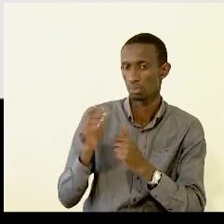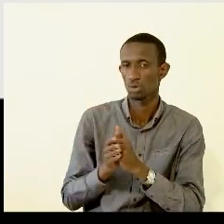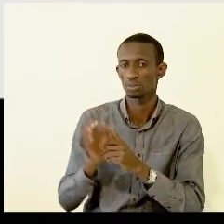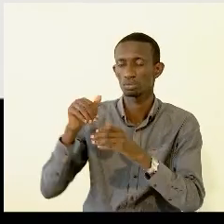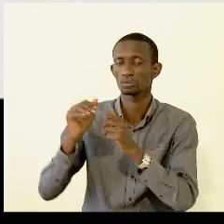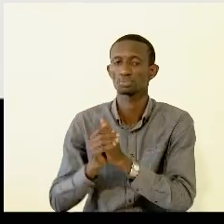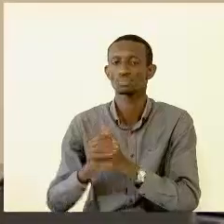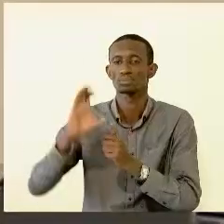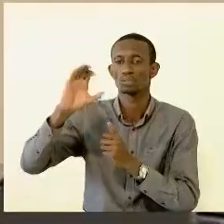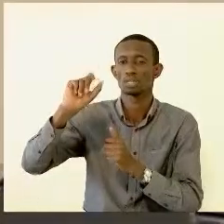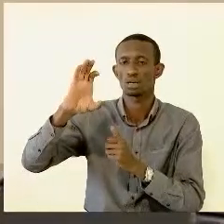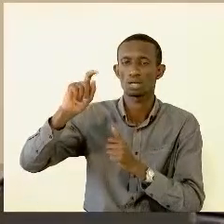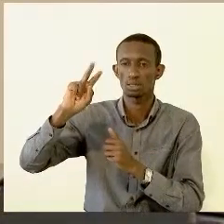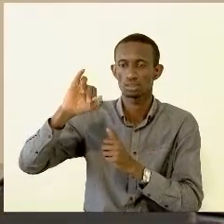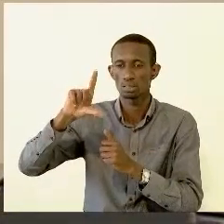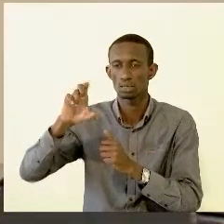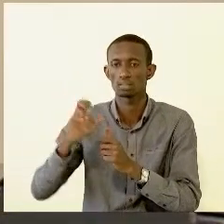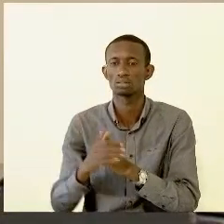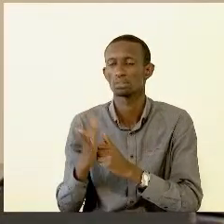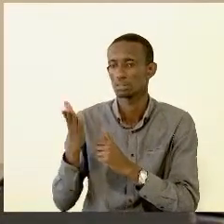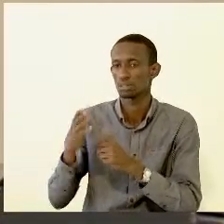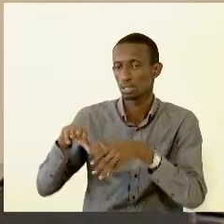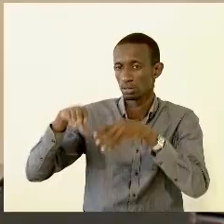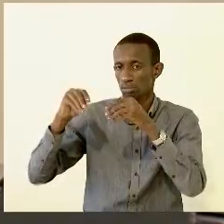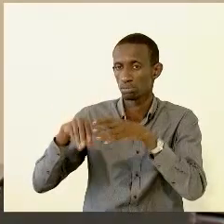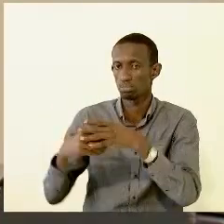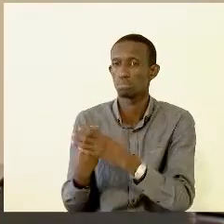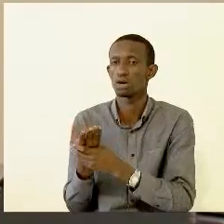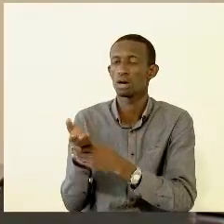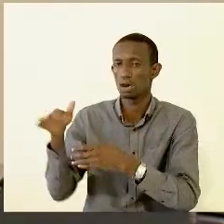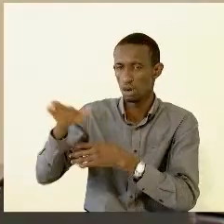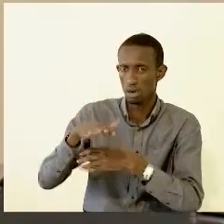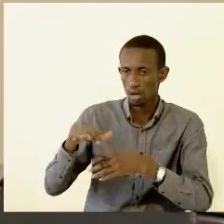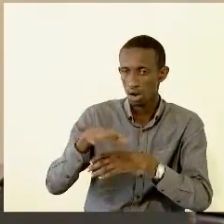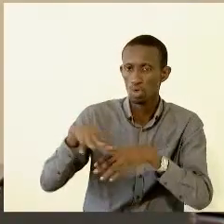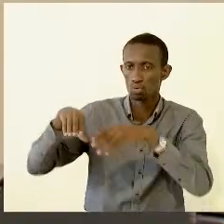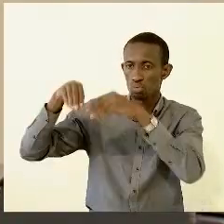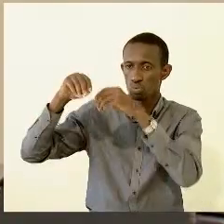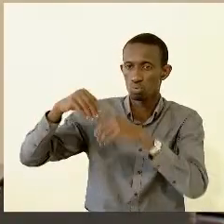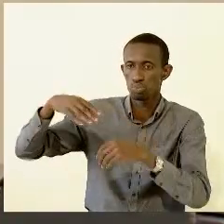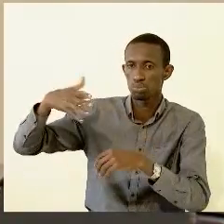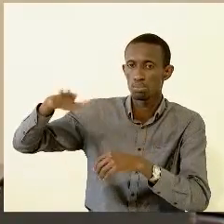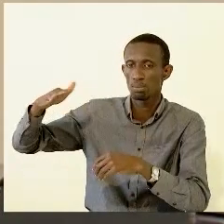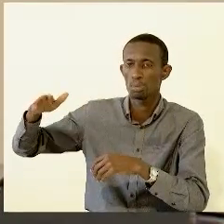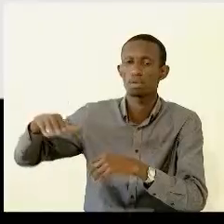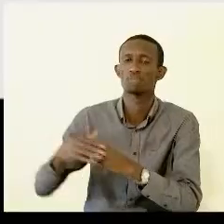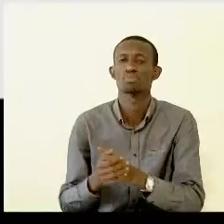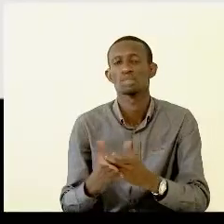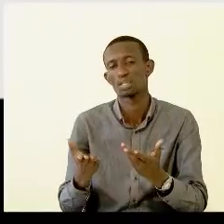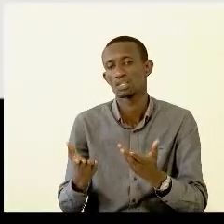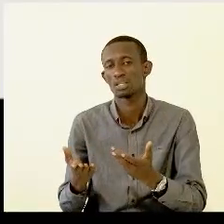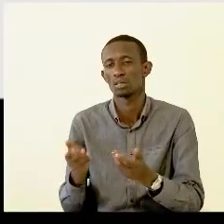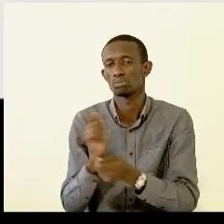with cactus or cacti, which are desert plants that have leaves which are modified into